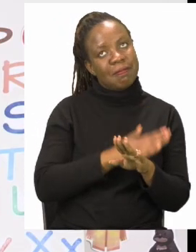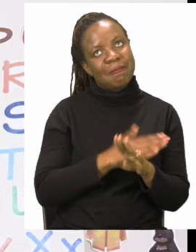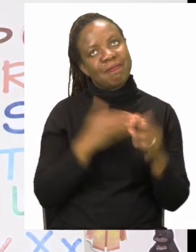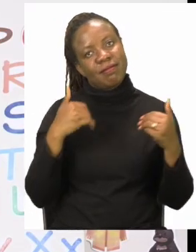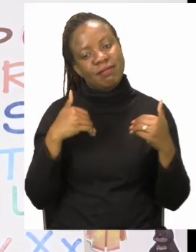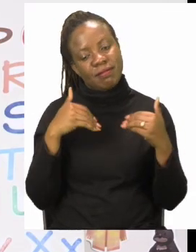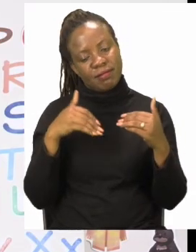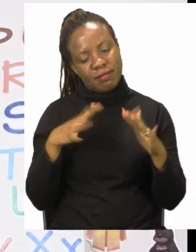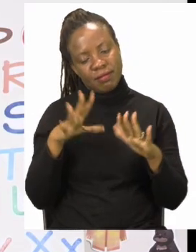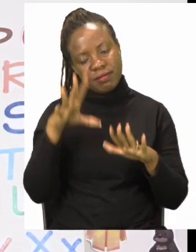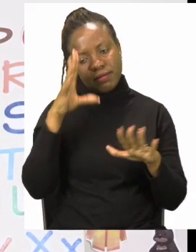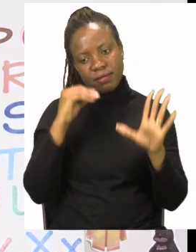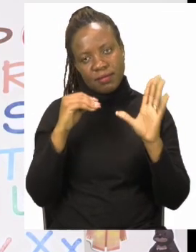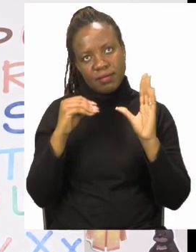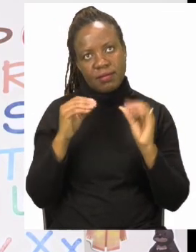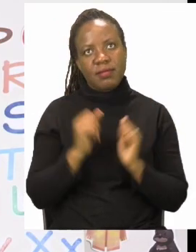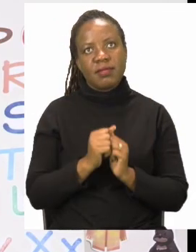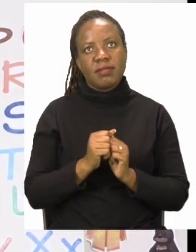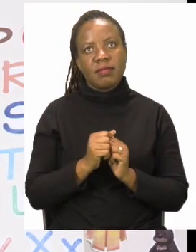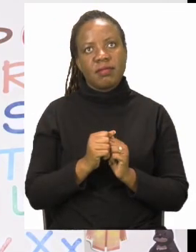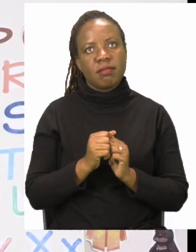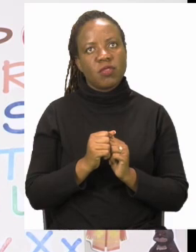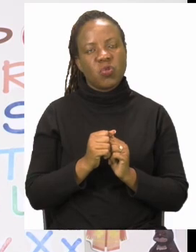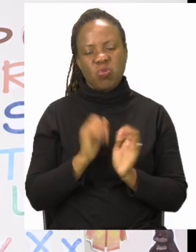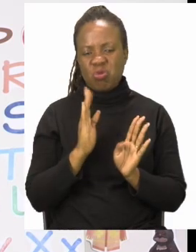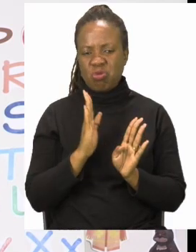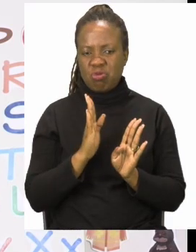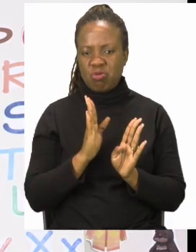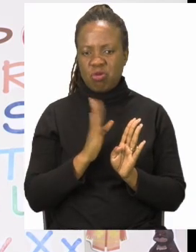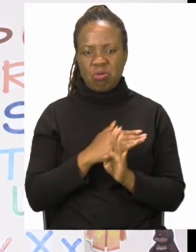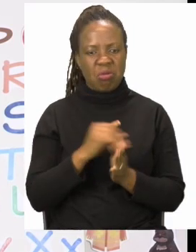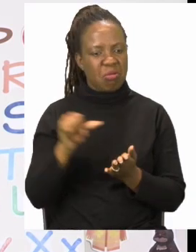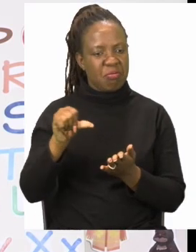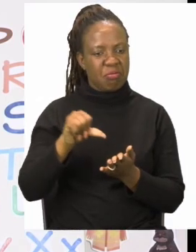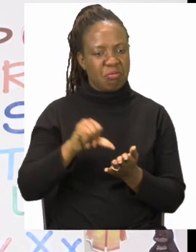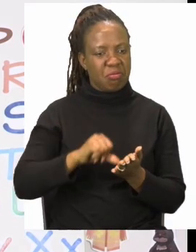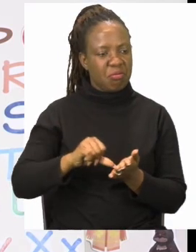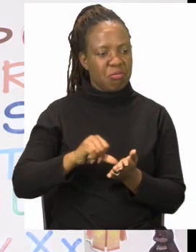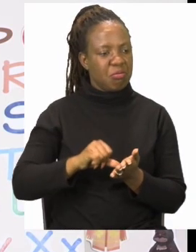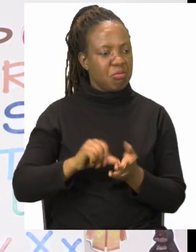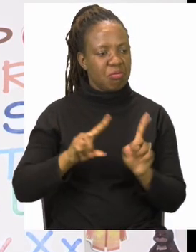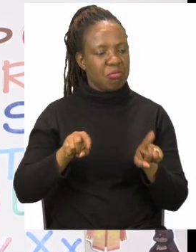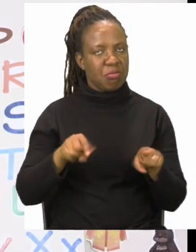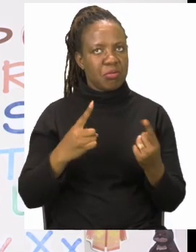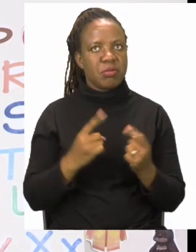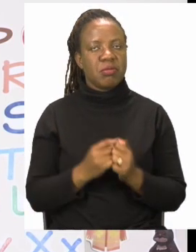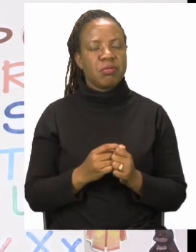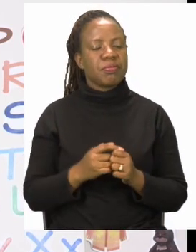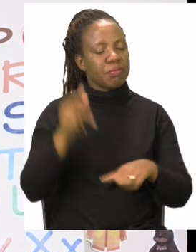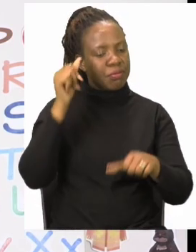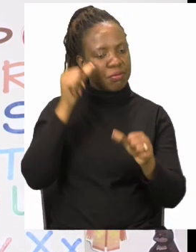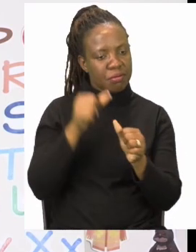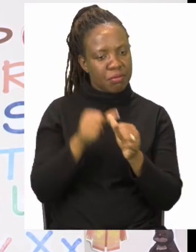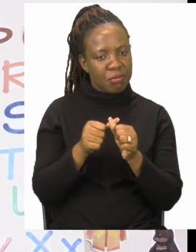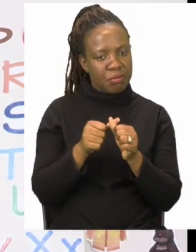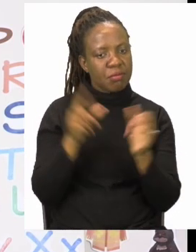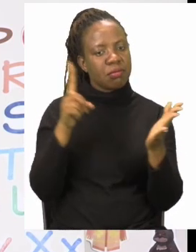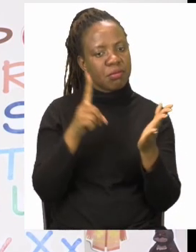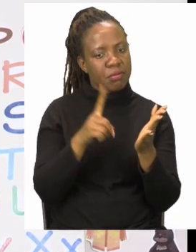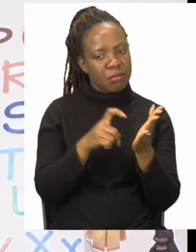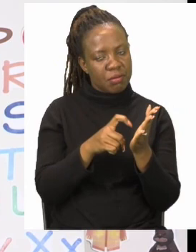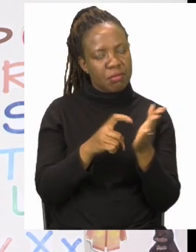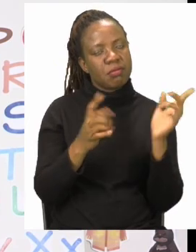today, we have to get rid of all the germs, which means we have to remember to